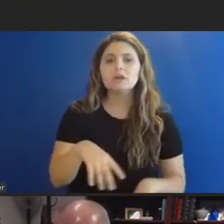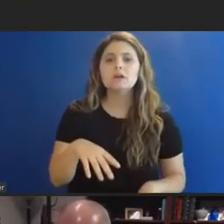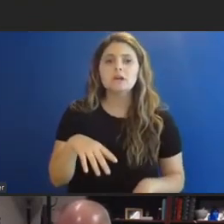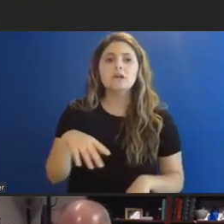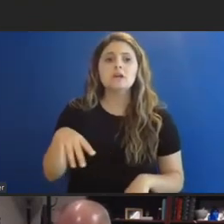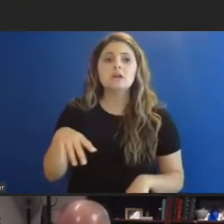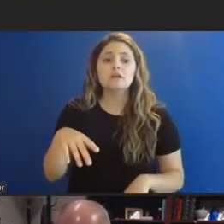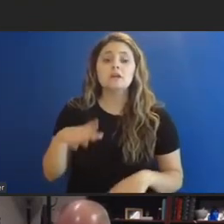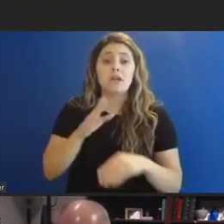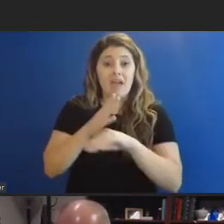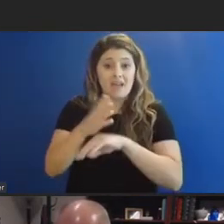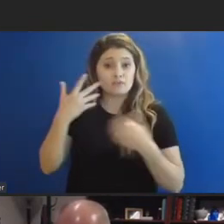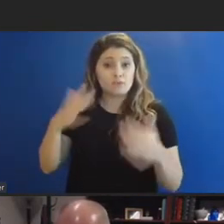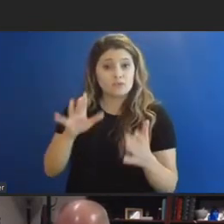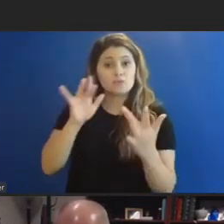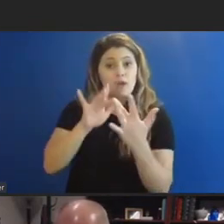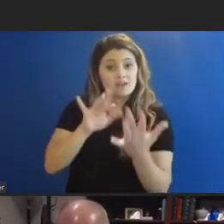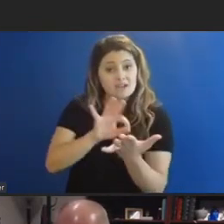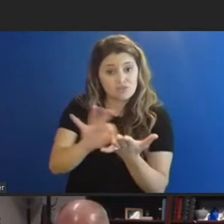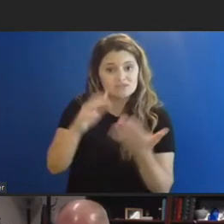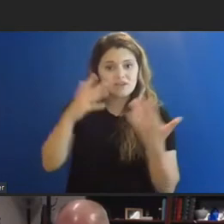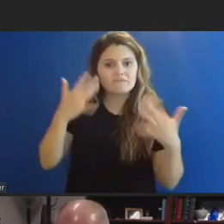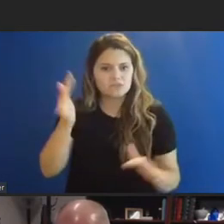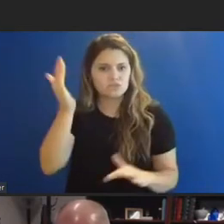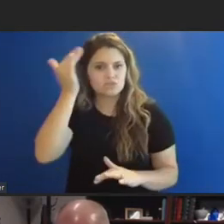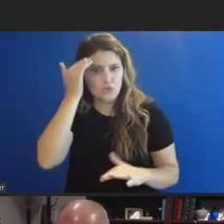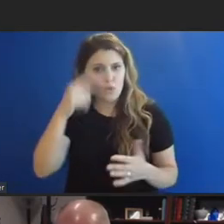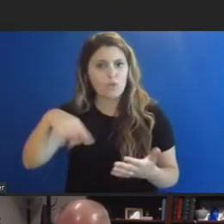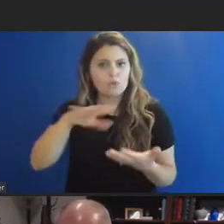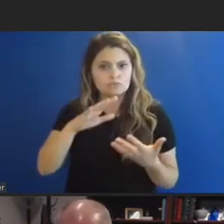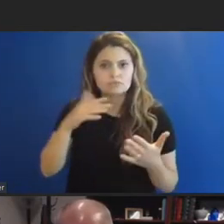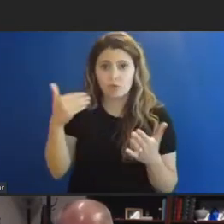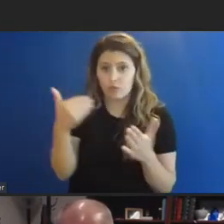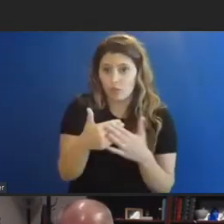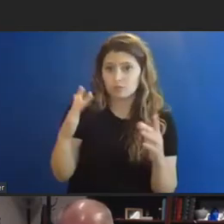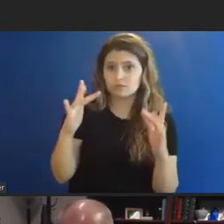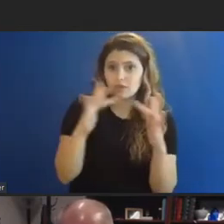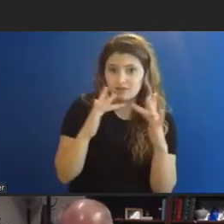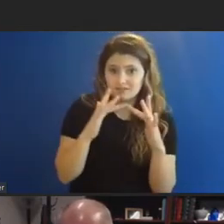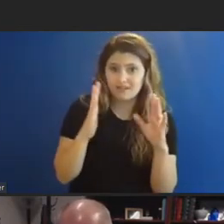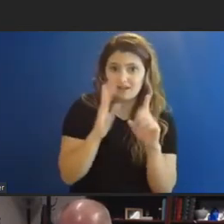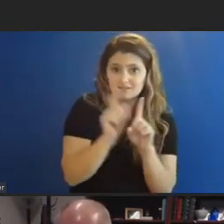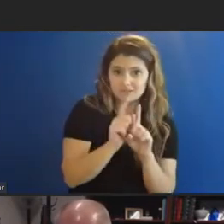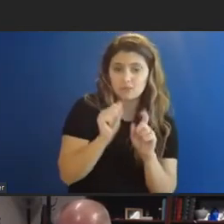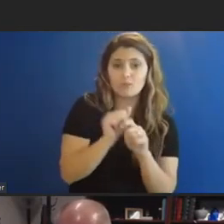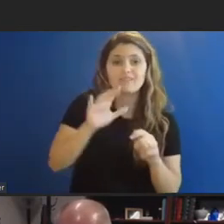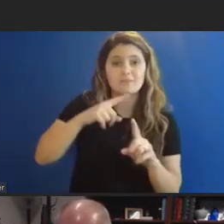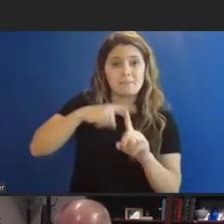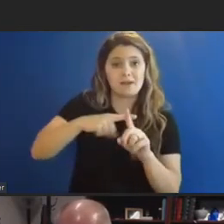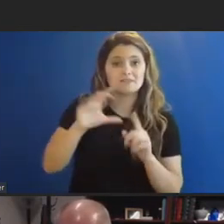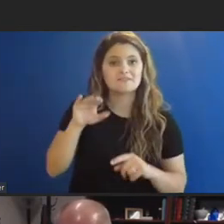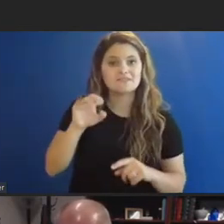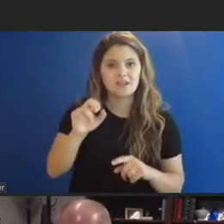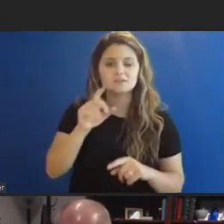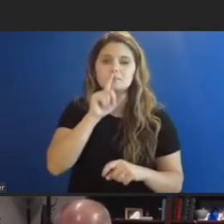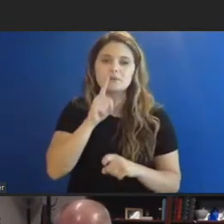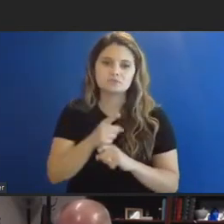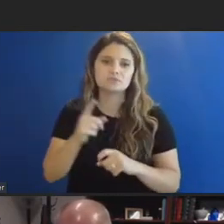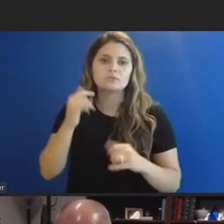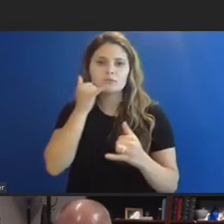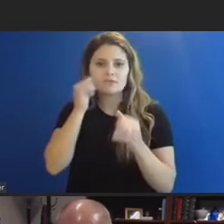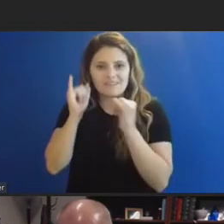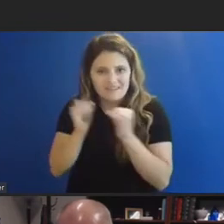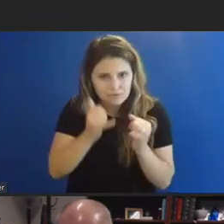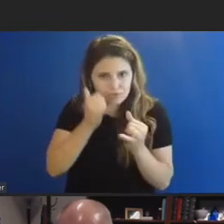we do contact tracing, after we know if there has been a close contact with that positive case, we will make individual phone calls